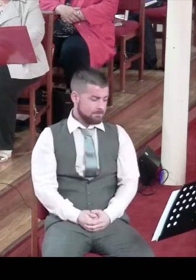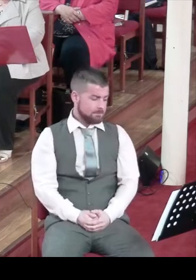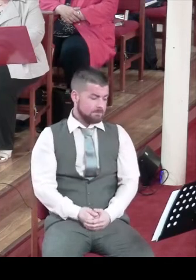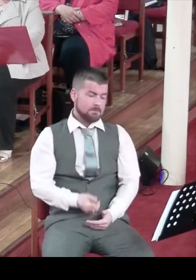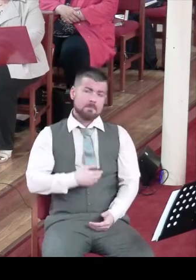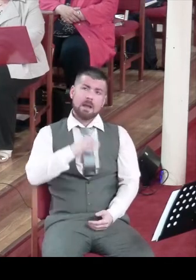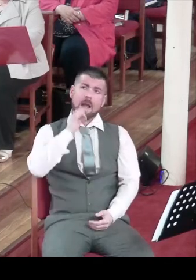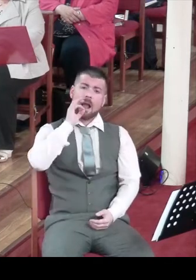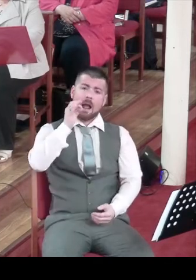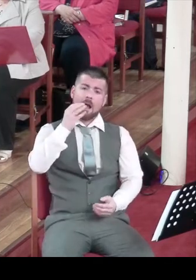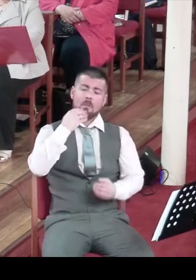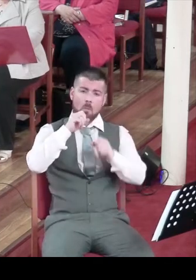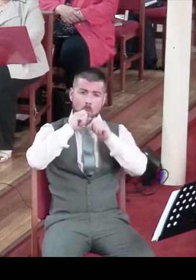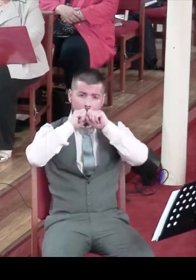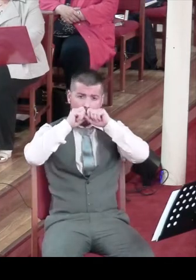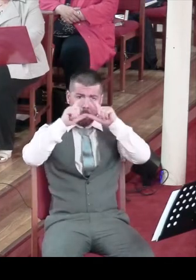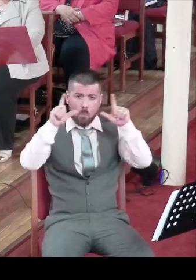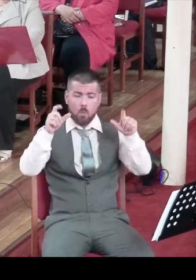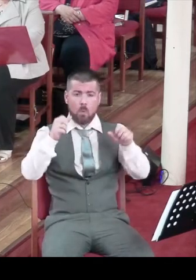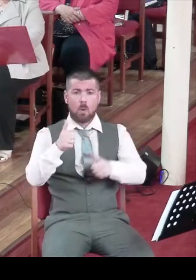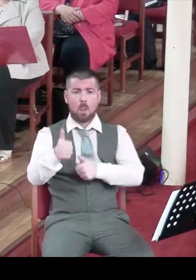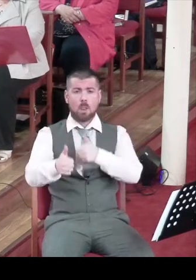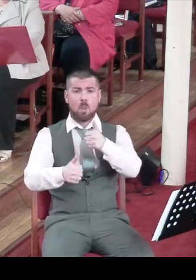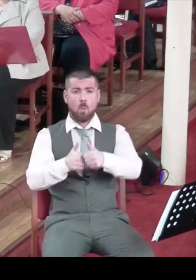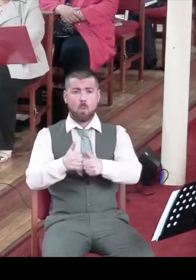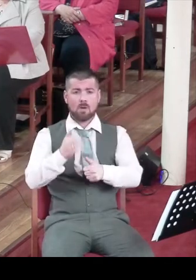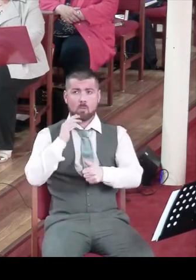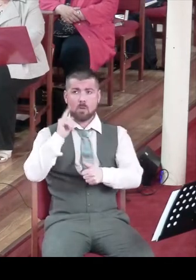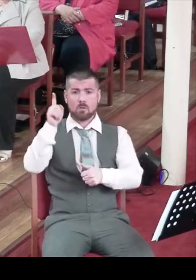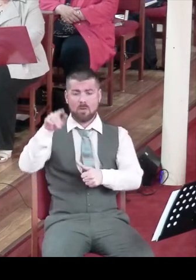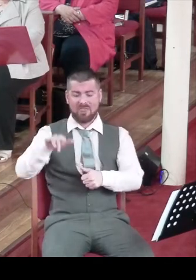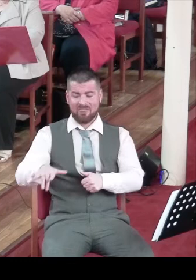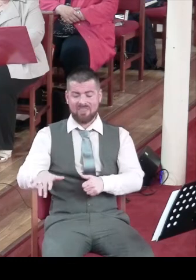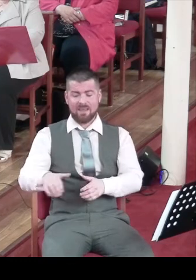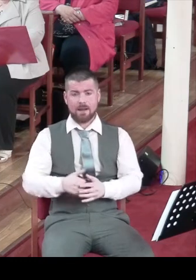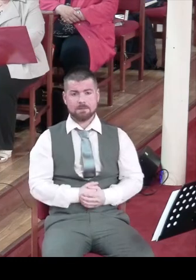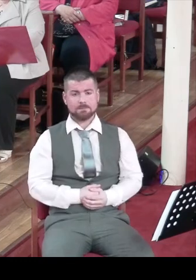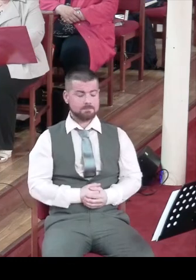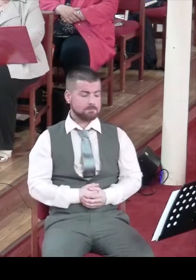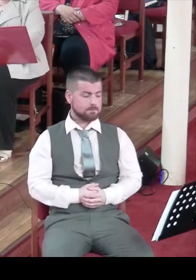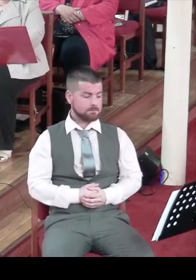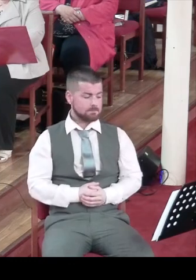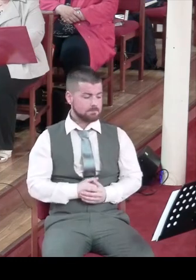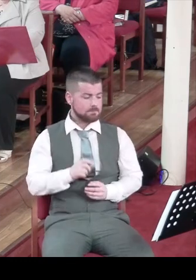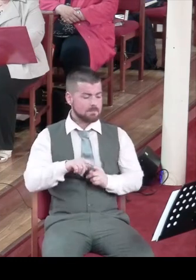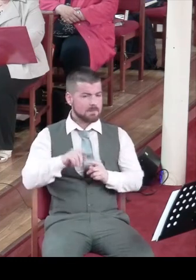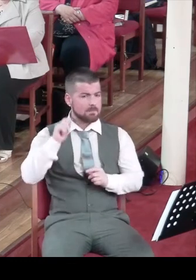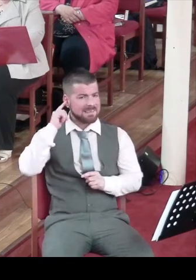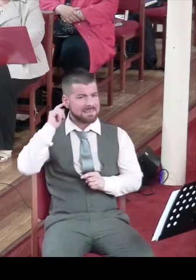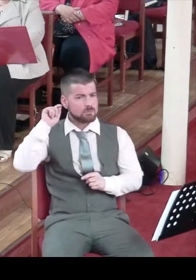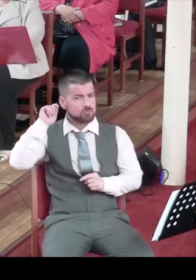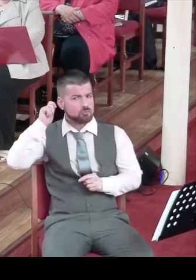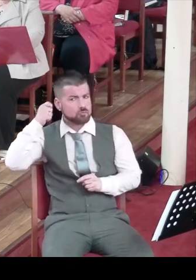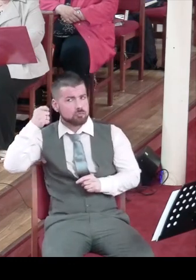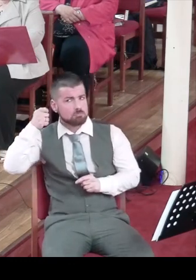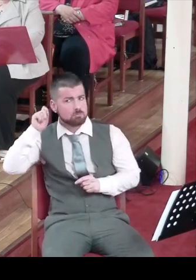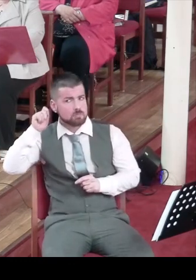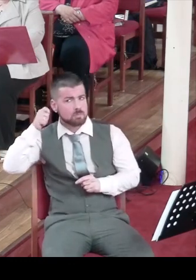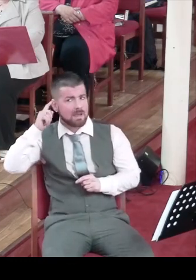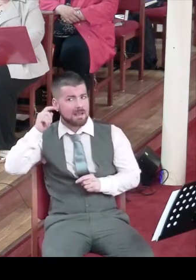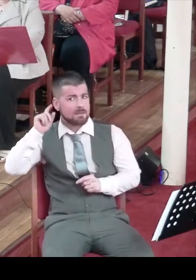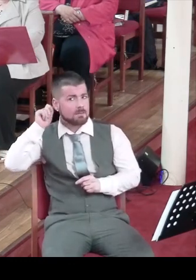We ask that you'll open our eyes to the glory of your presence. Attune our ears that we may hear your voice.